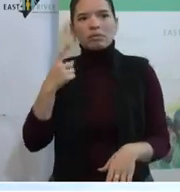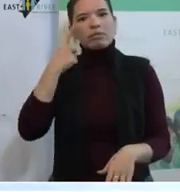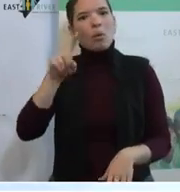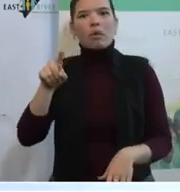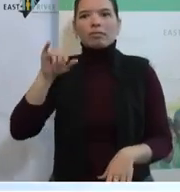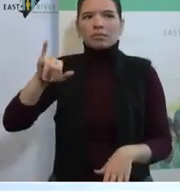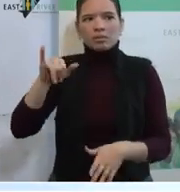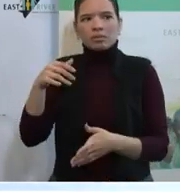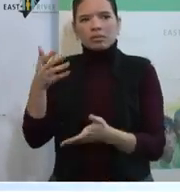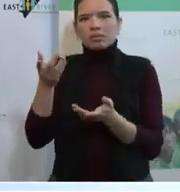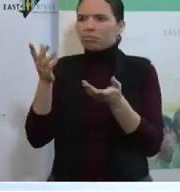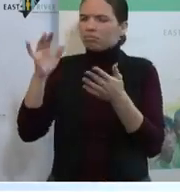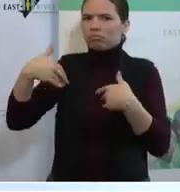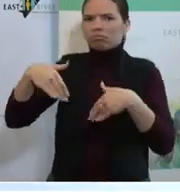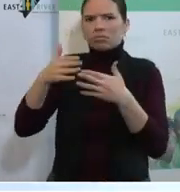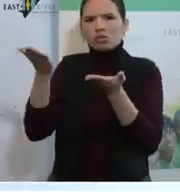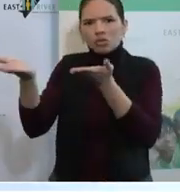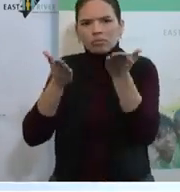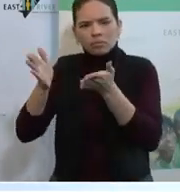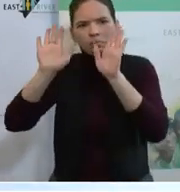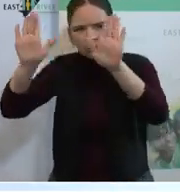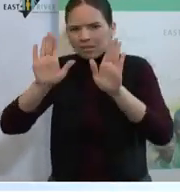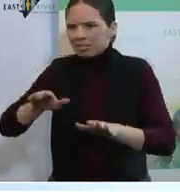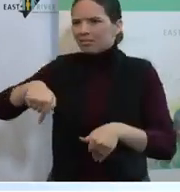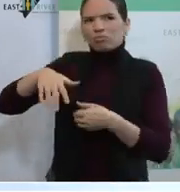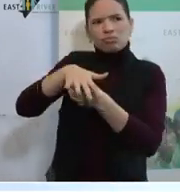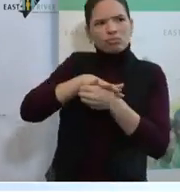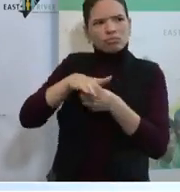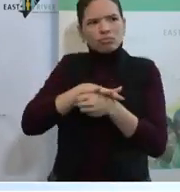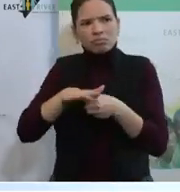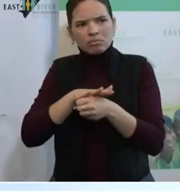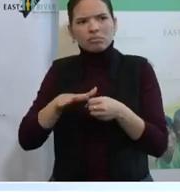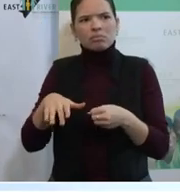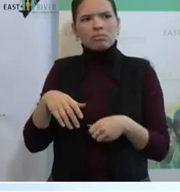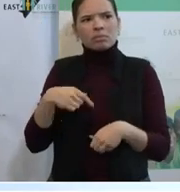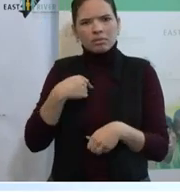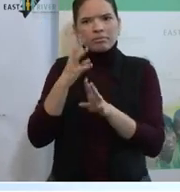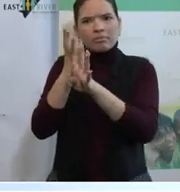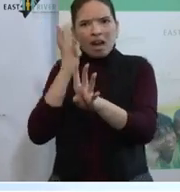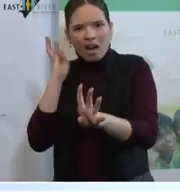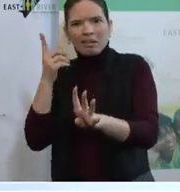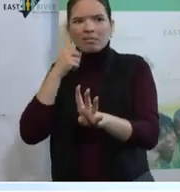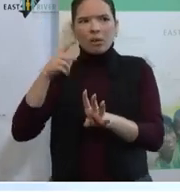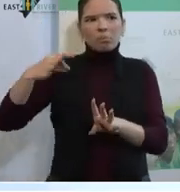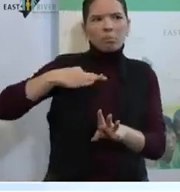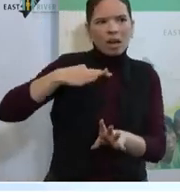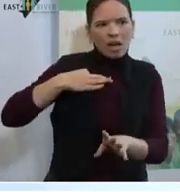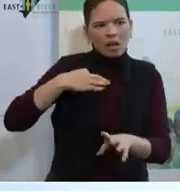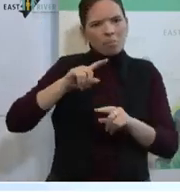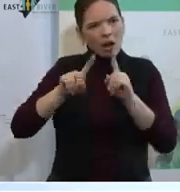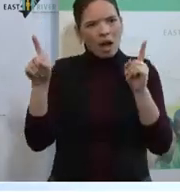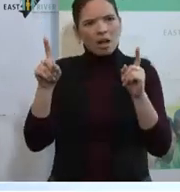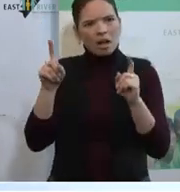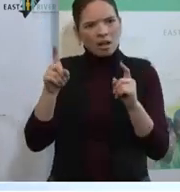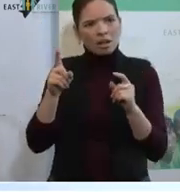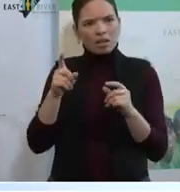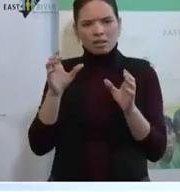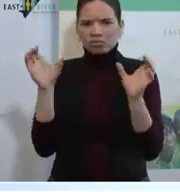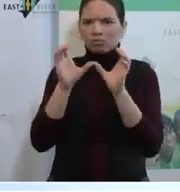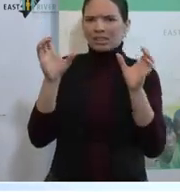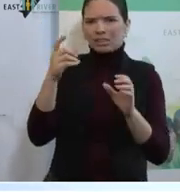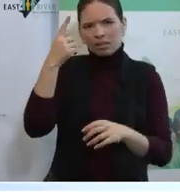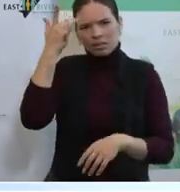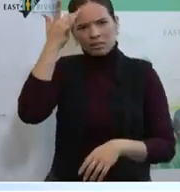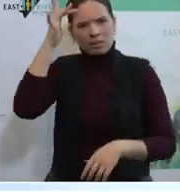volunteered, certified, and qualified tax preparers to help you with your tax